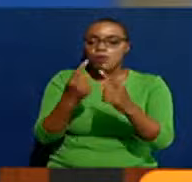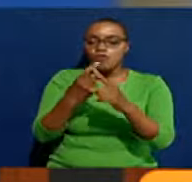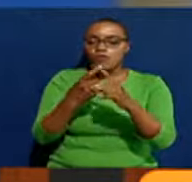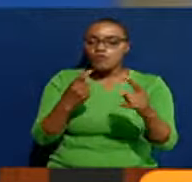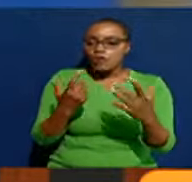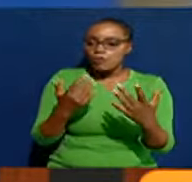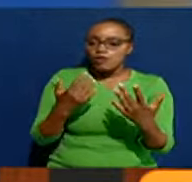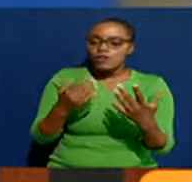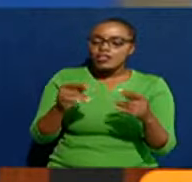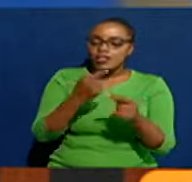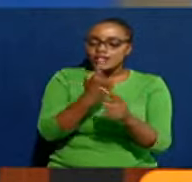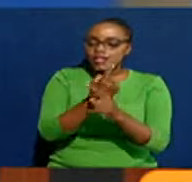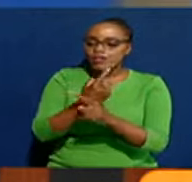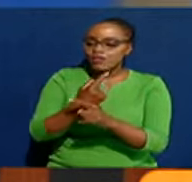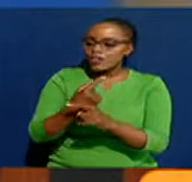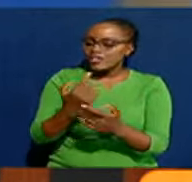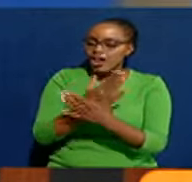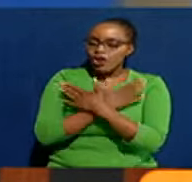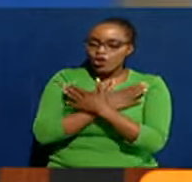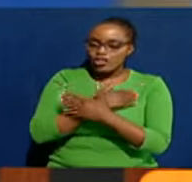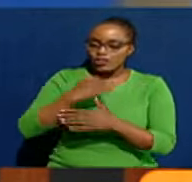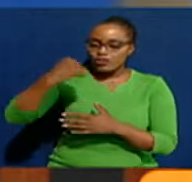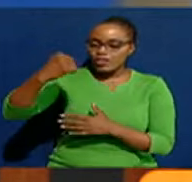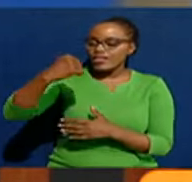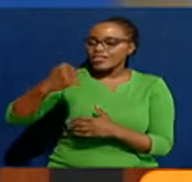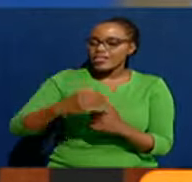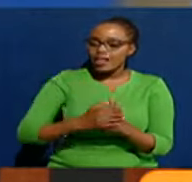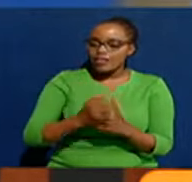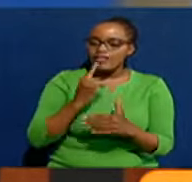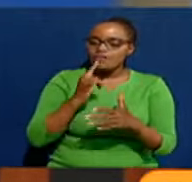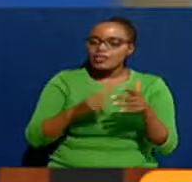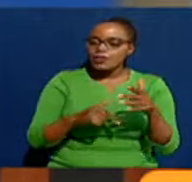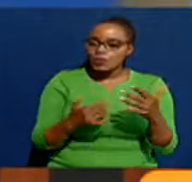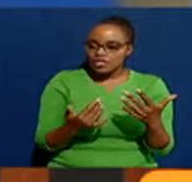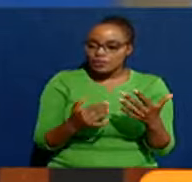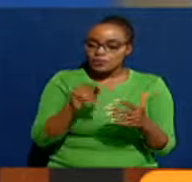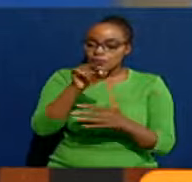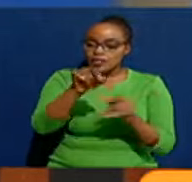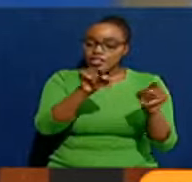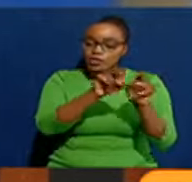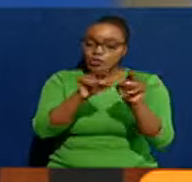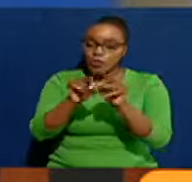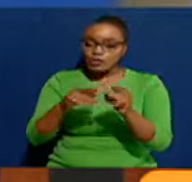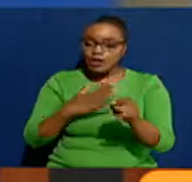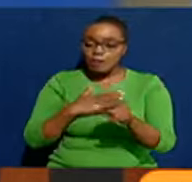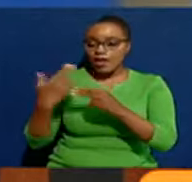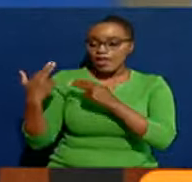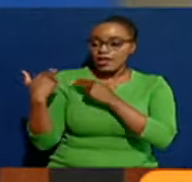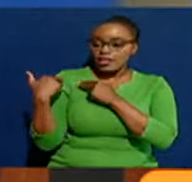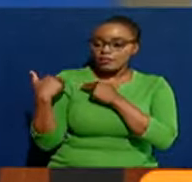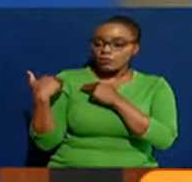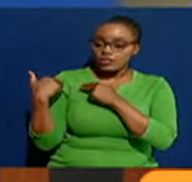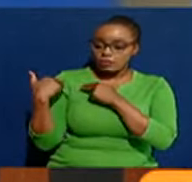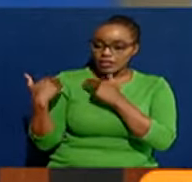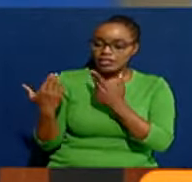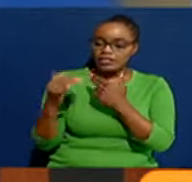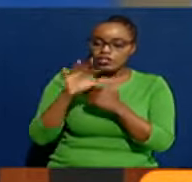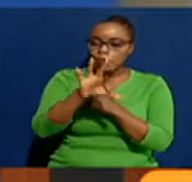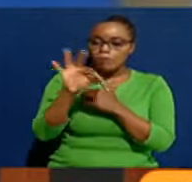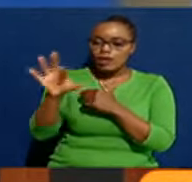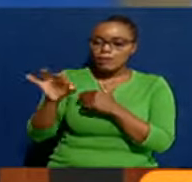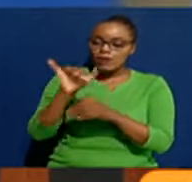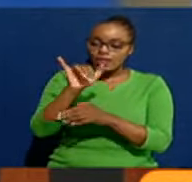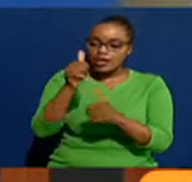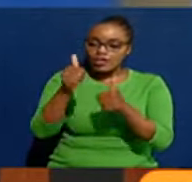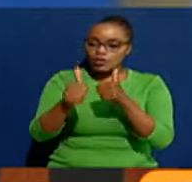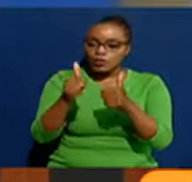from our colleagues on this other side. Having said that, it is also my duty to point out that